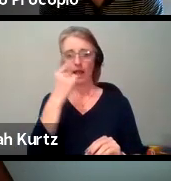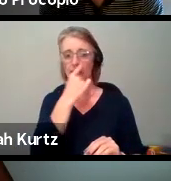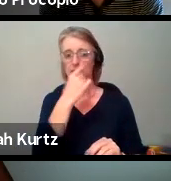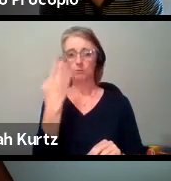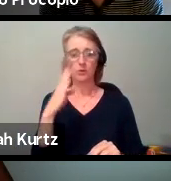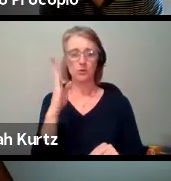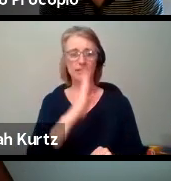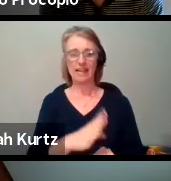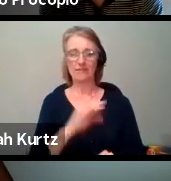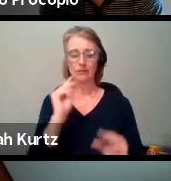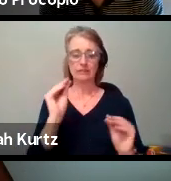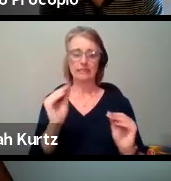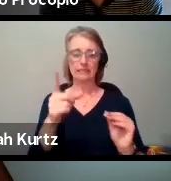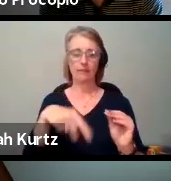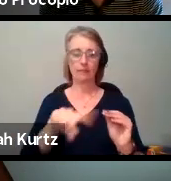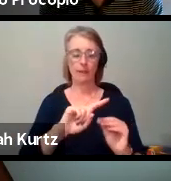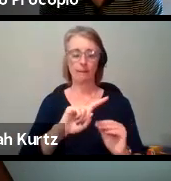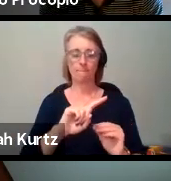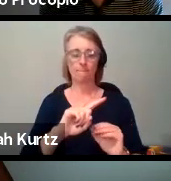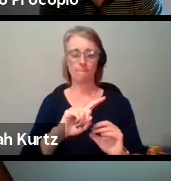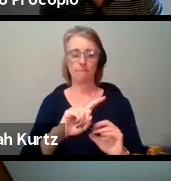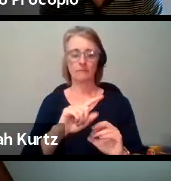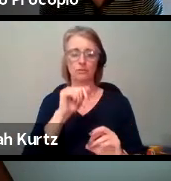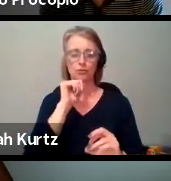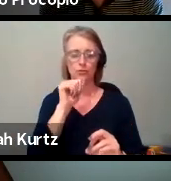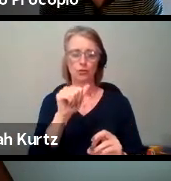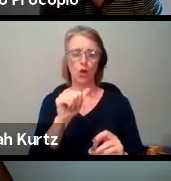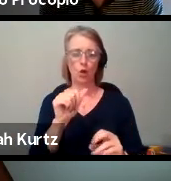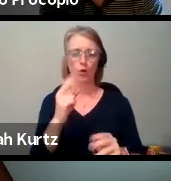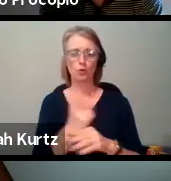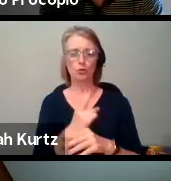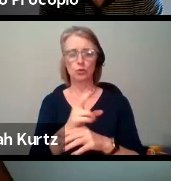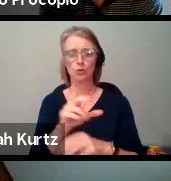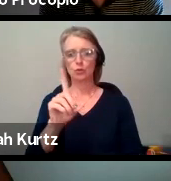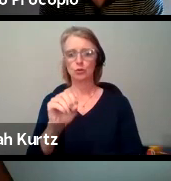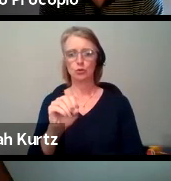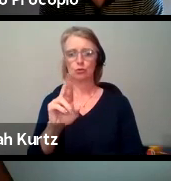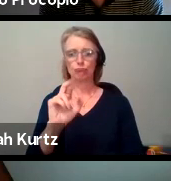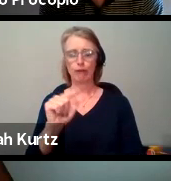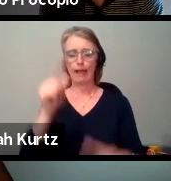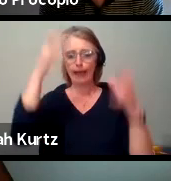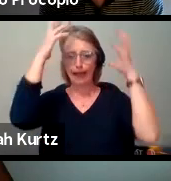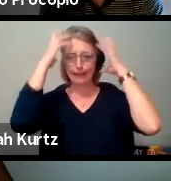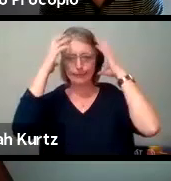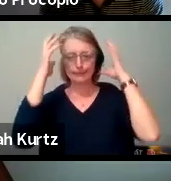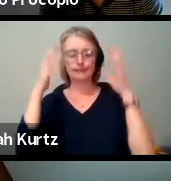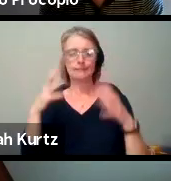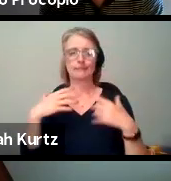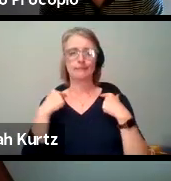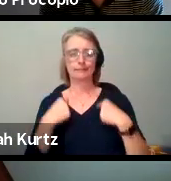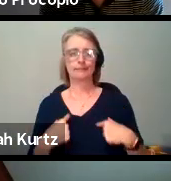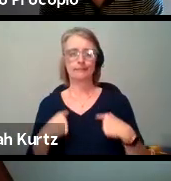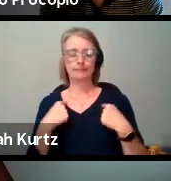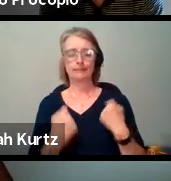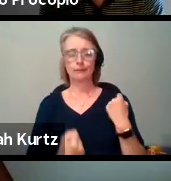I will never have to teach them, don't wear a do-rag in your car, don't wear a wife beater in your